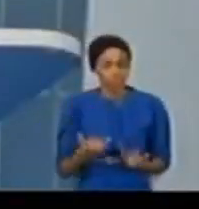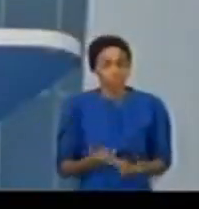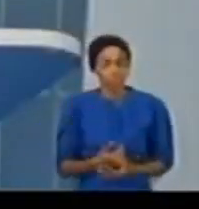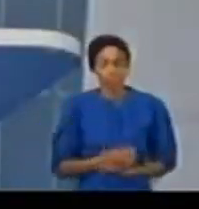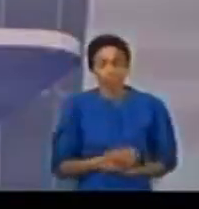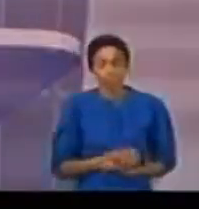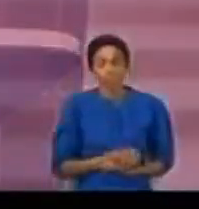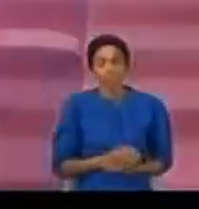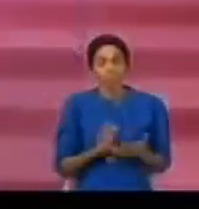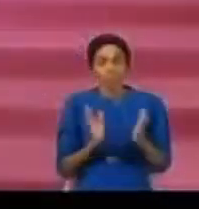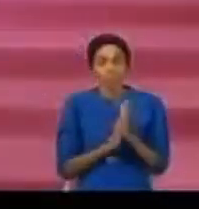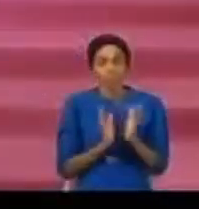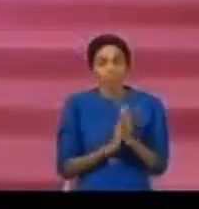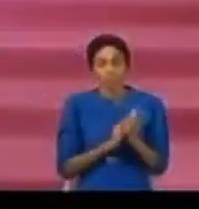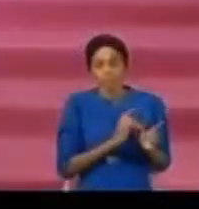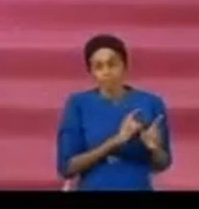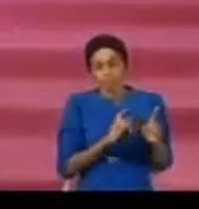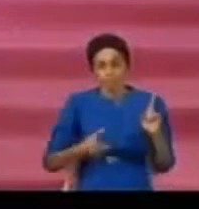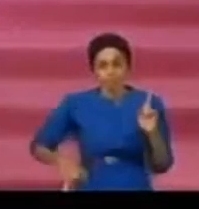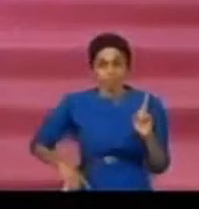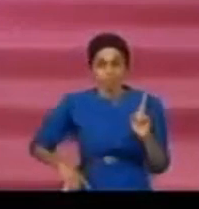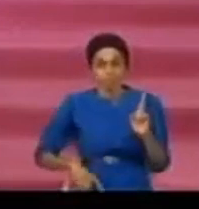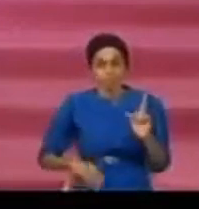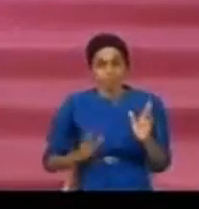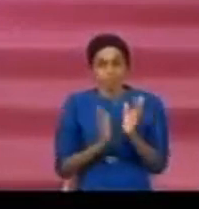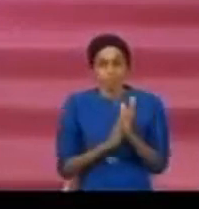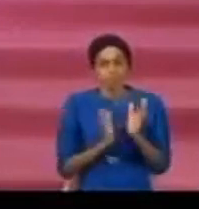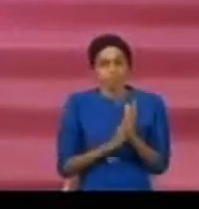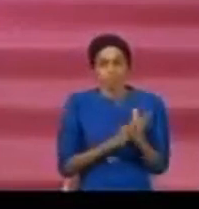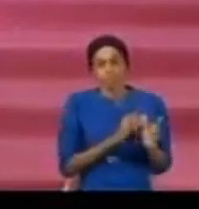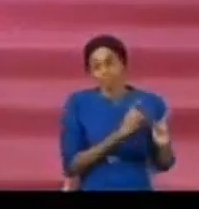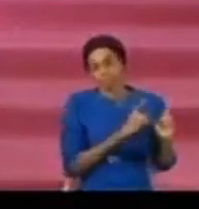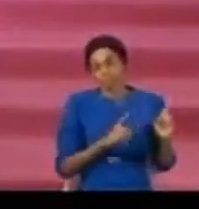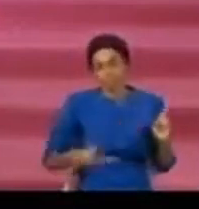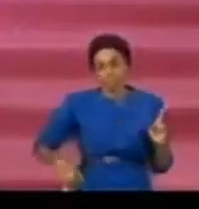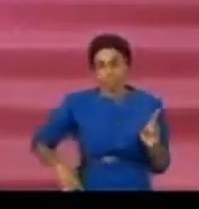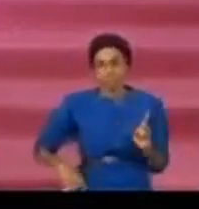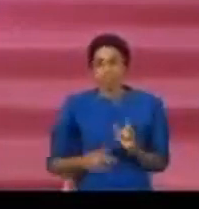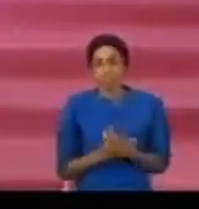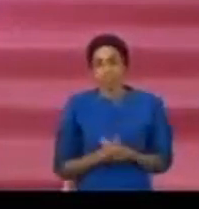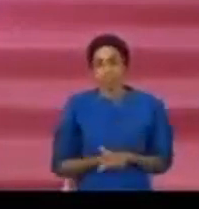Praise the Lord. Praise the living Jesus.